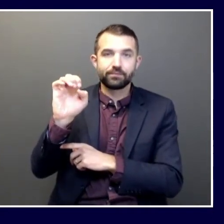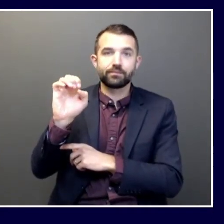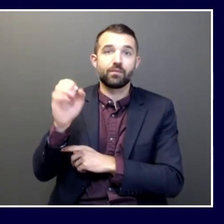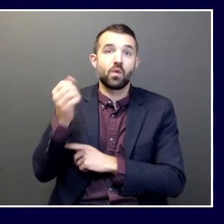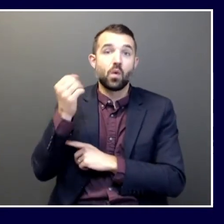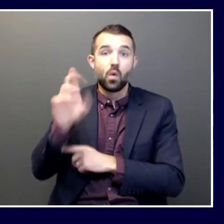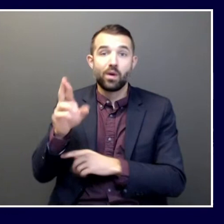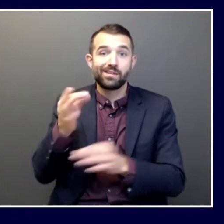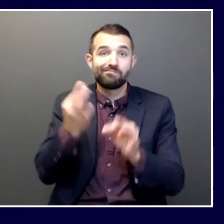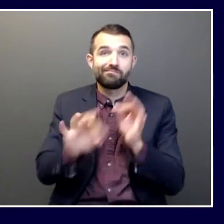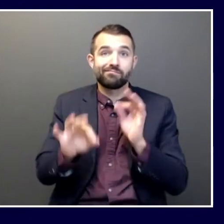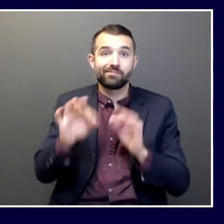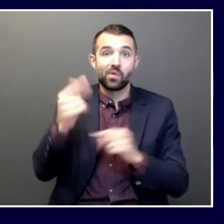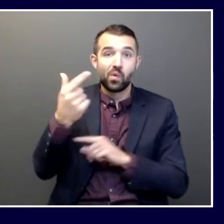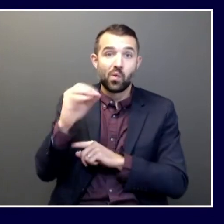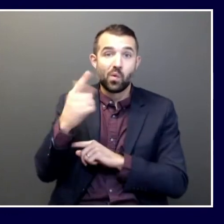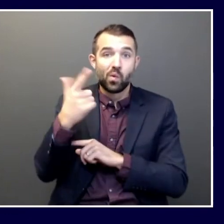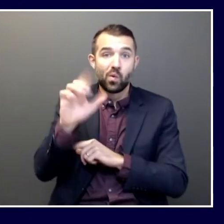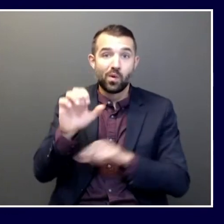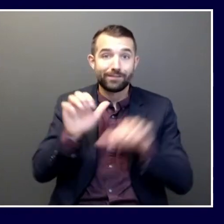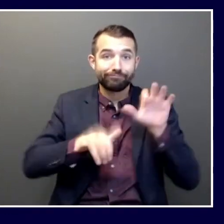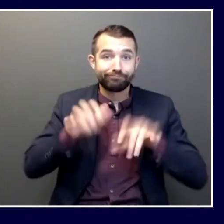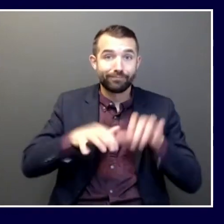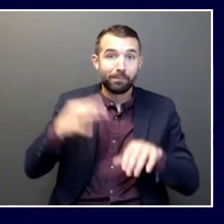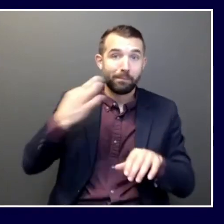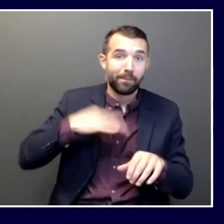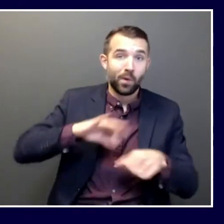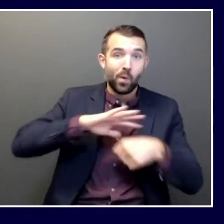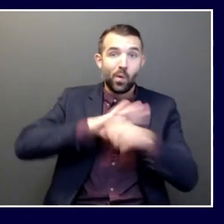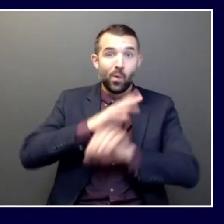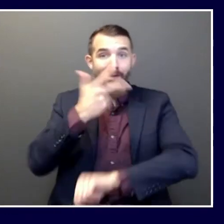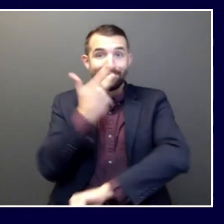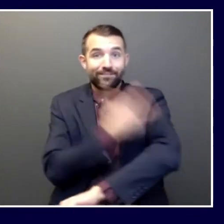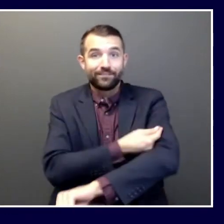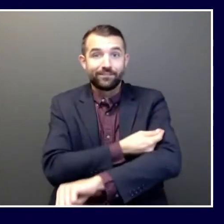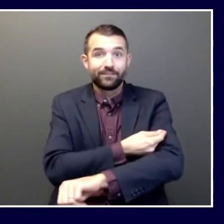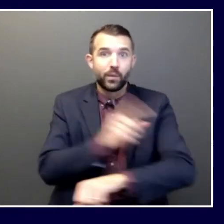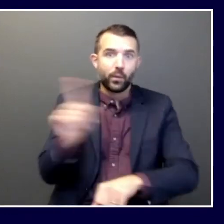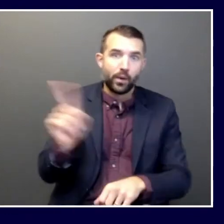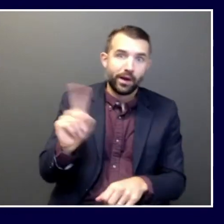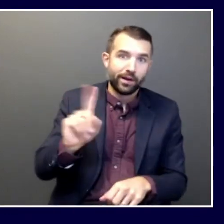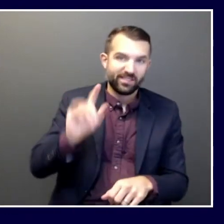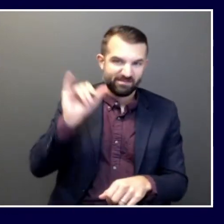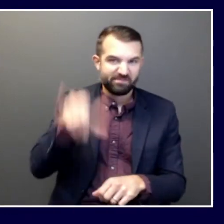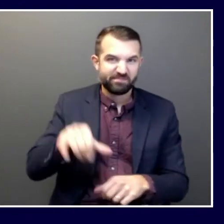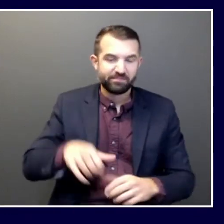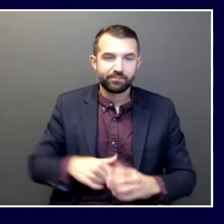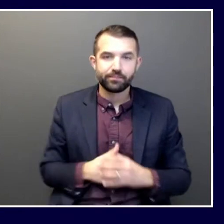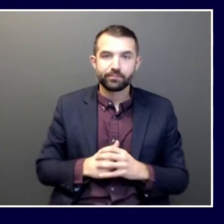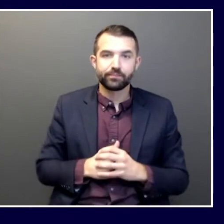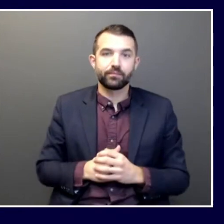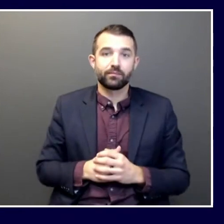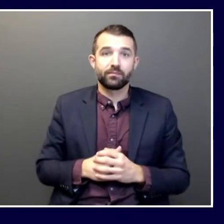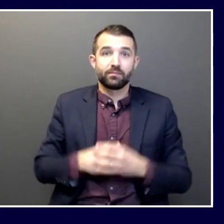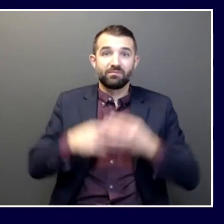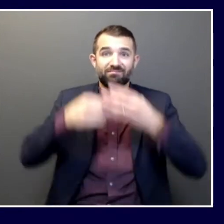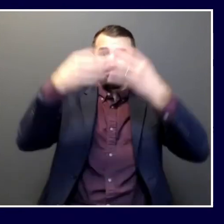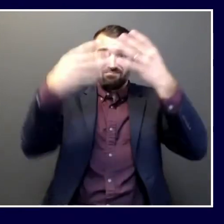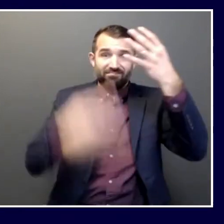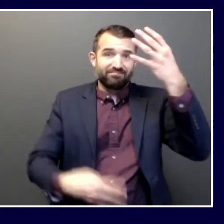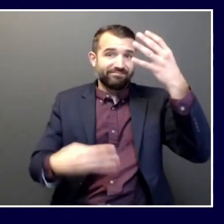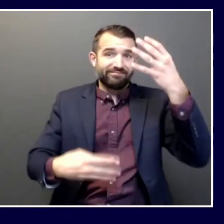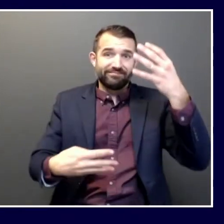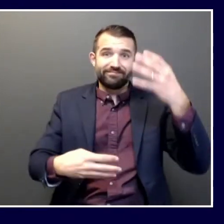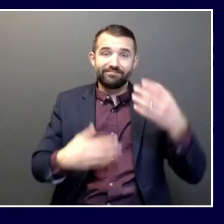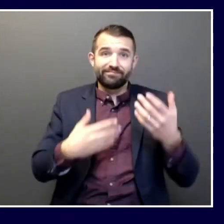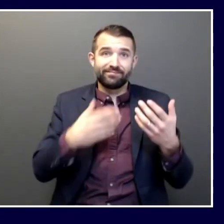site. And that'll take you to a website where you can put in your county, the age that you're looking for, as well as the type of clinic